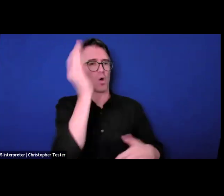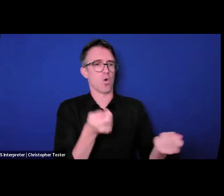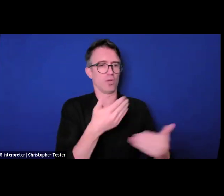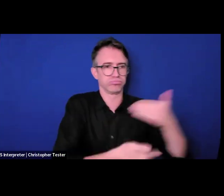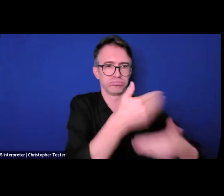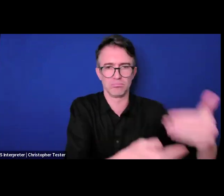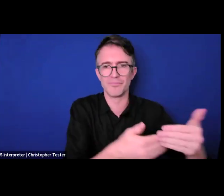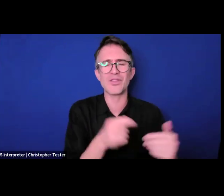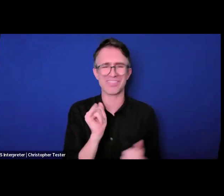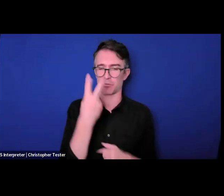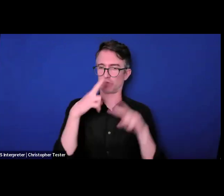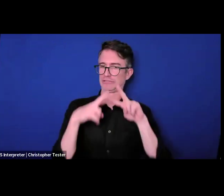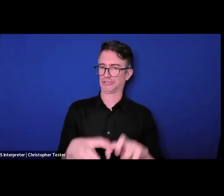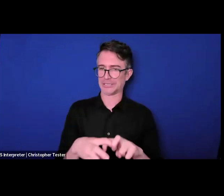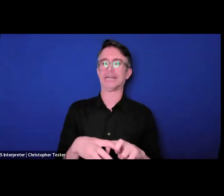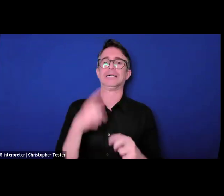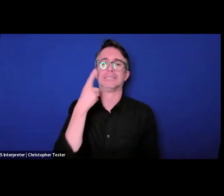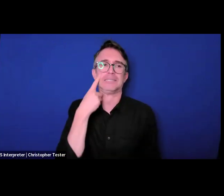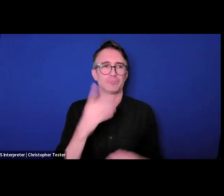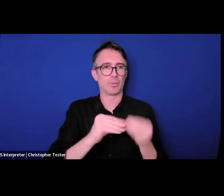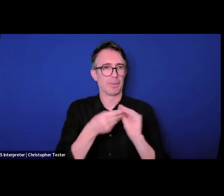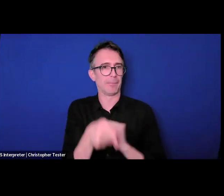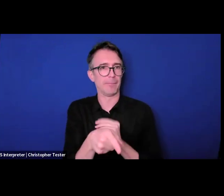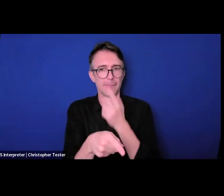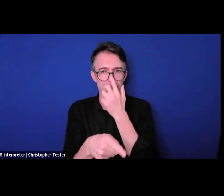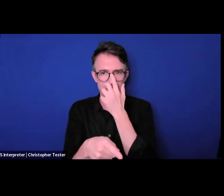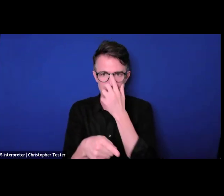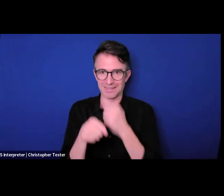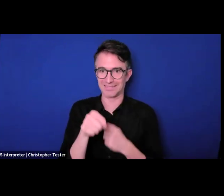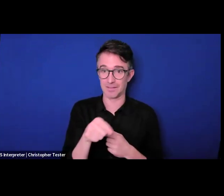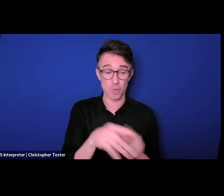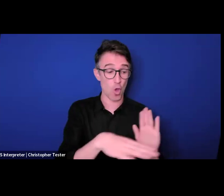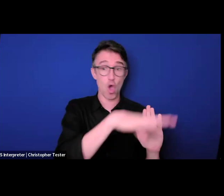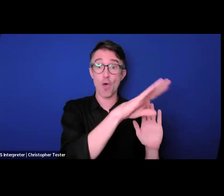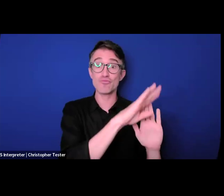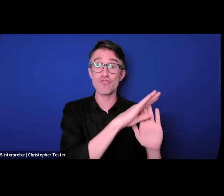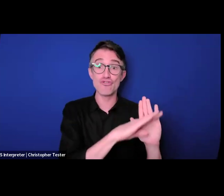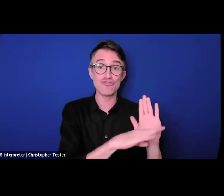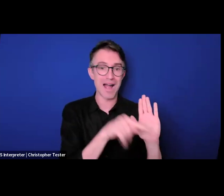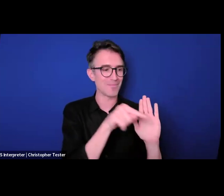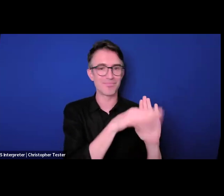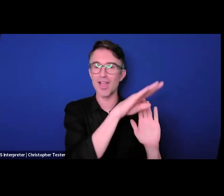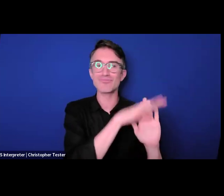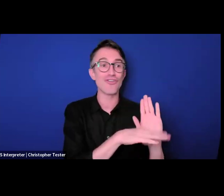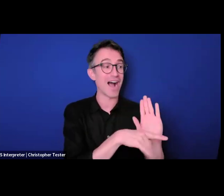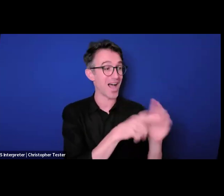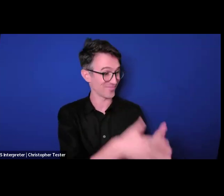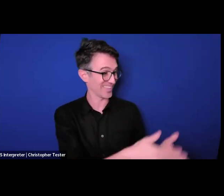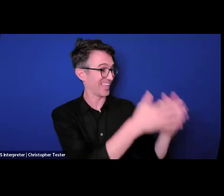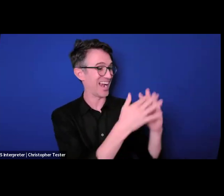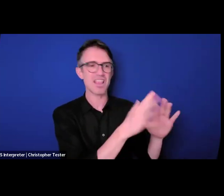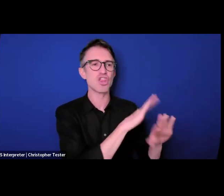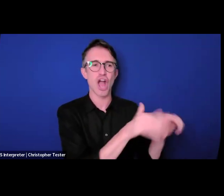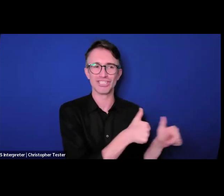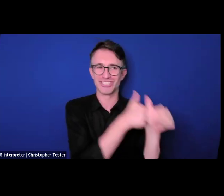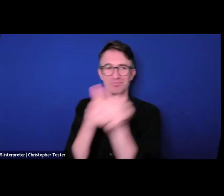VUP program was not gender sensitive and child sensitive, in the sense that it was